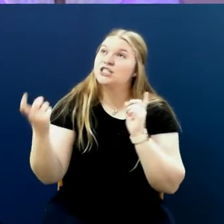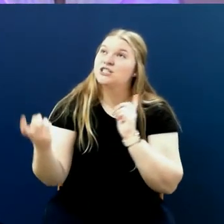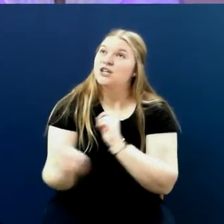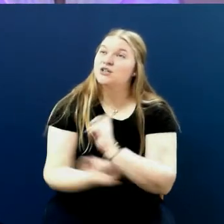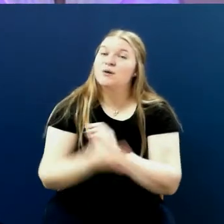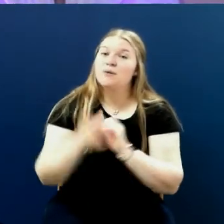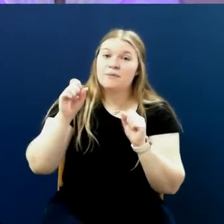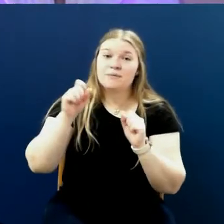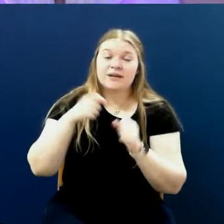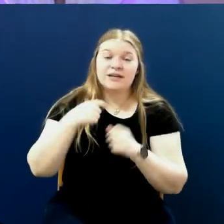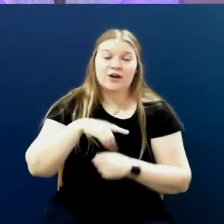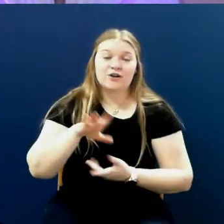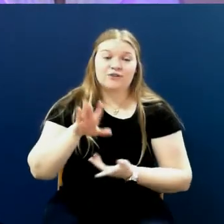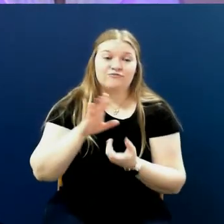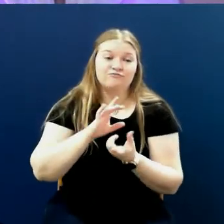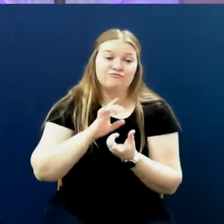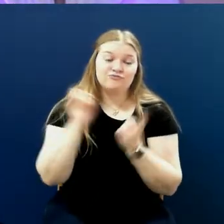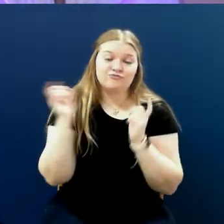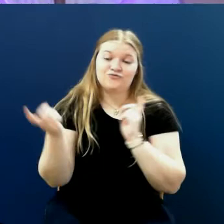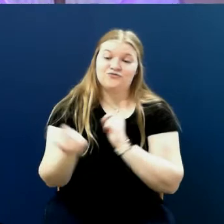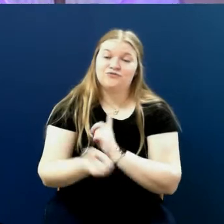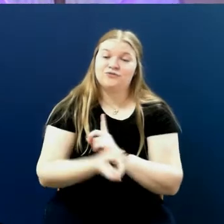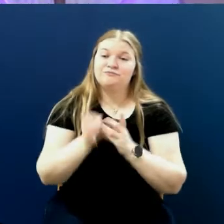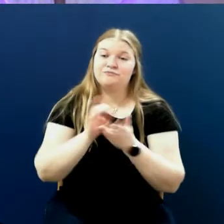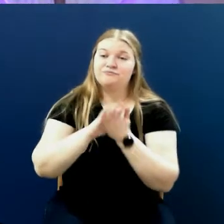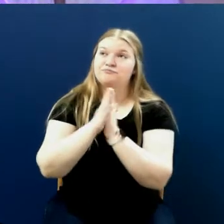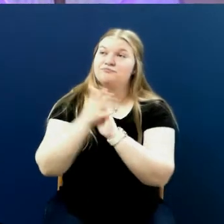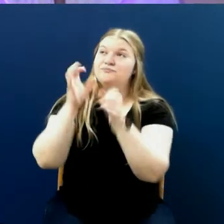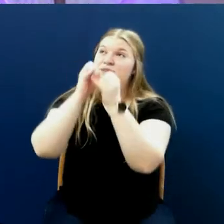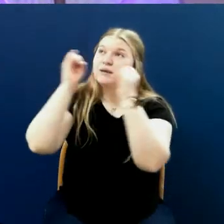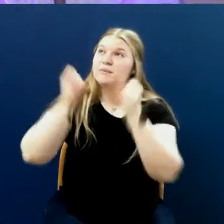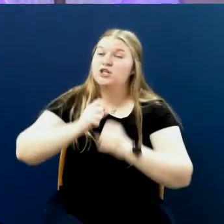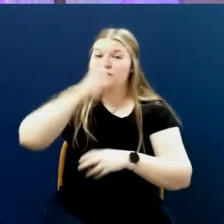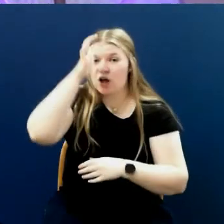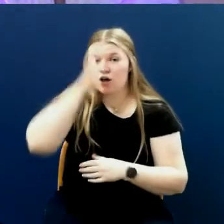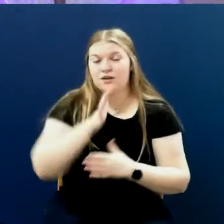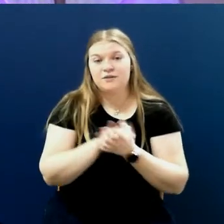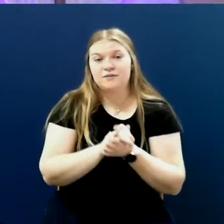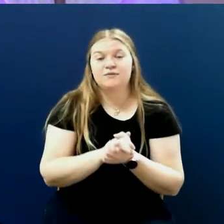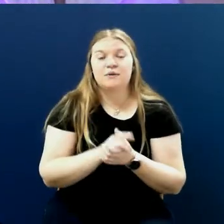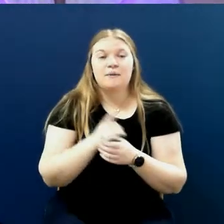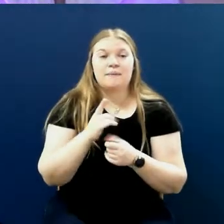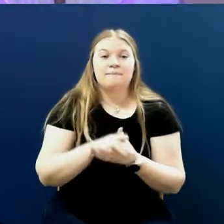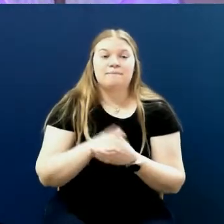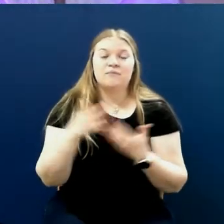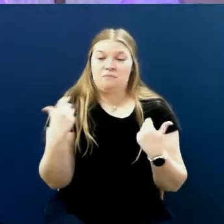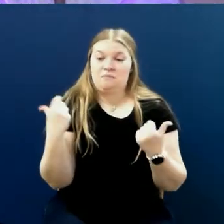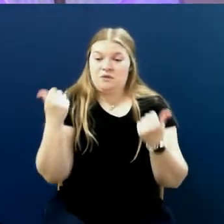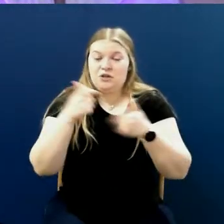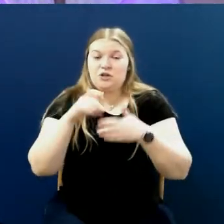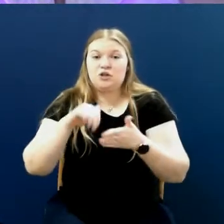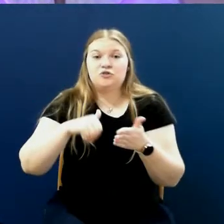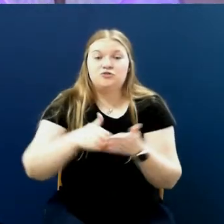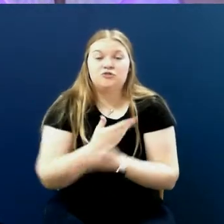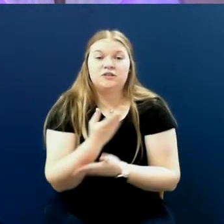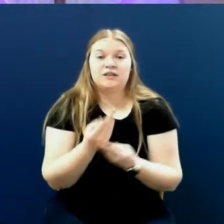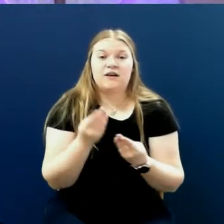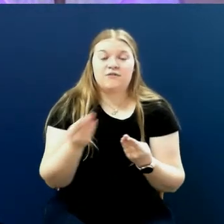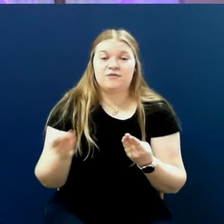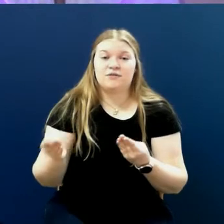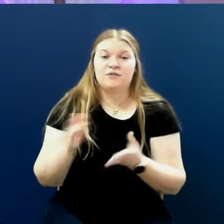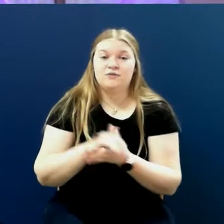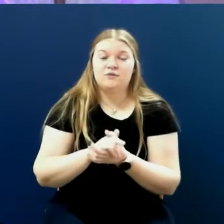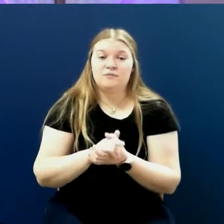we are transformed in the image of God. So as we put on this new self, this new person in